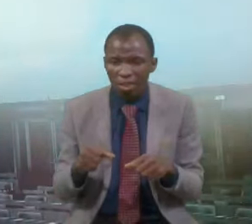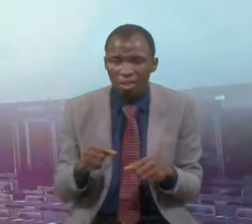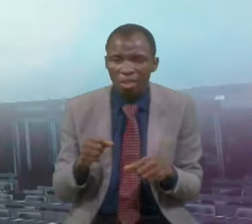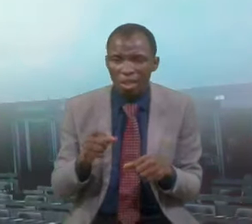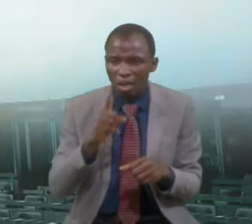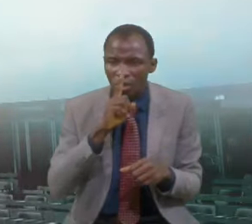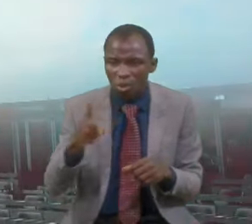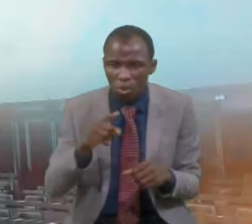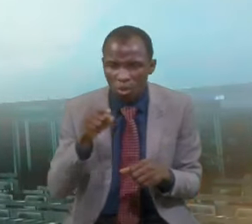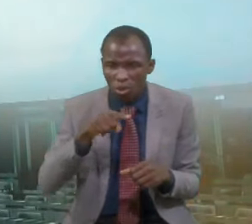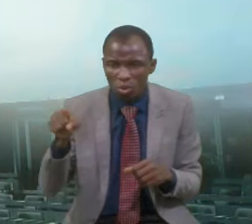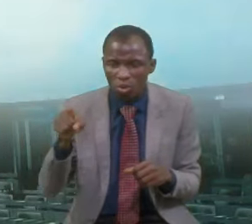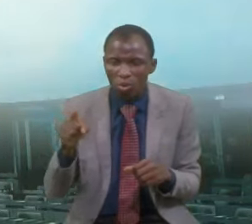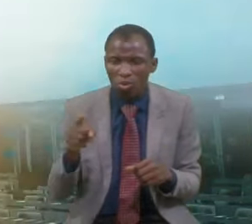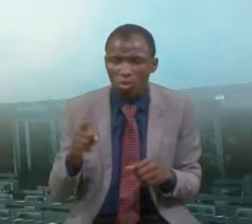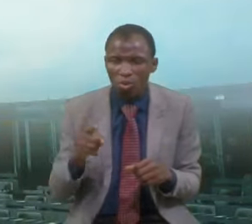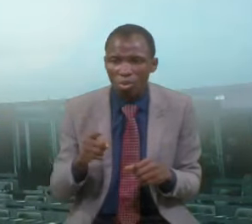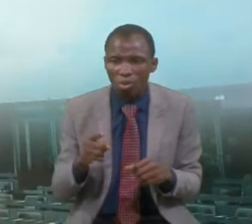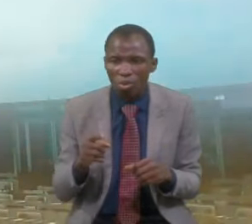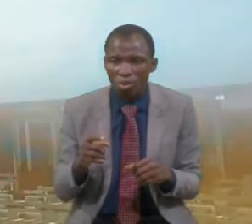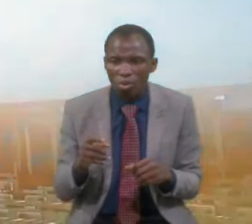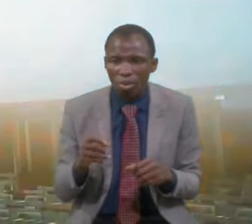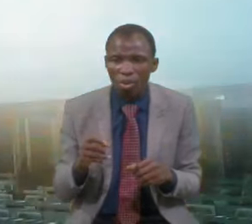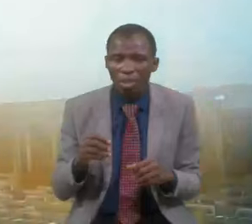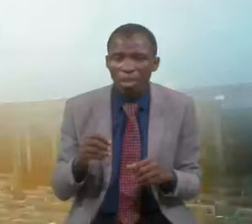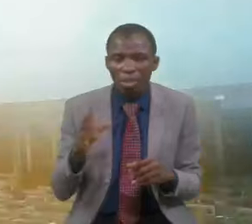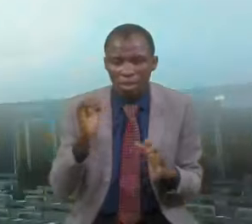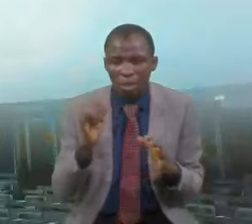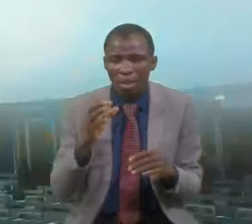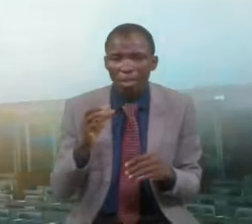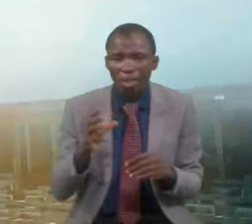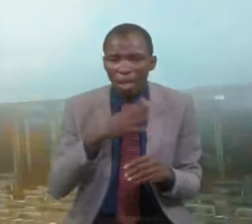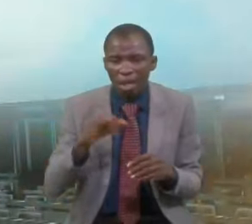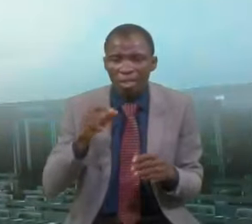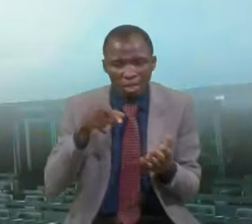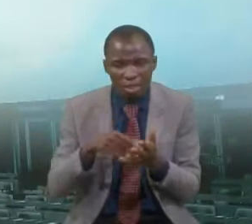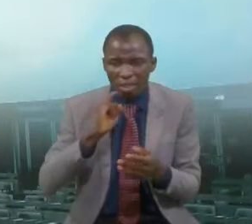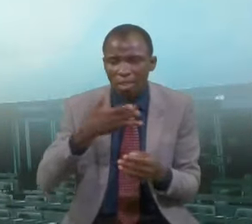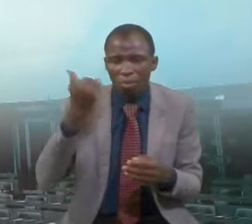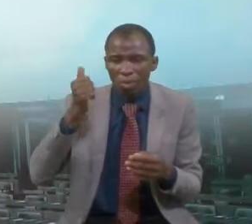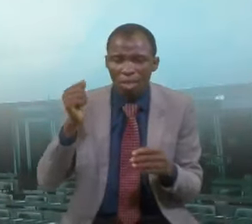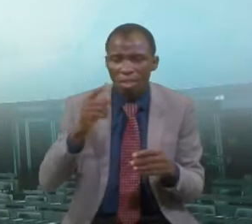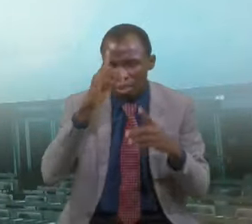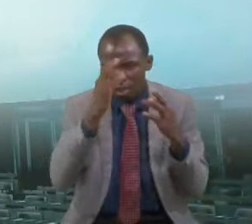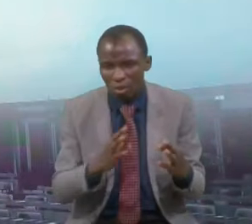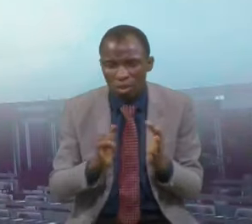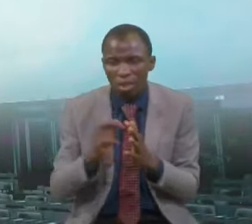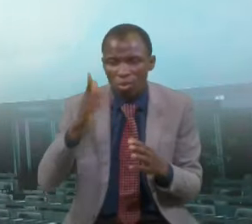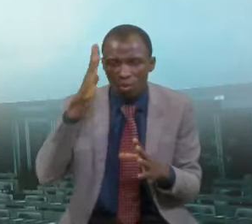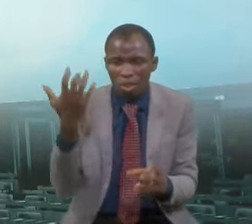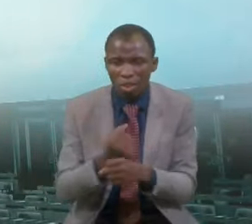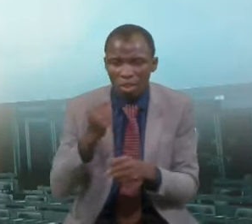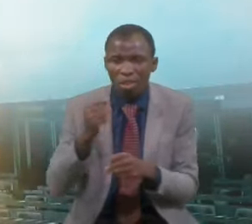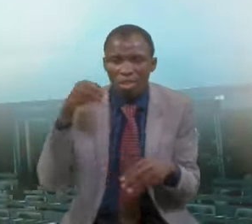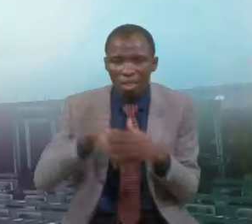decision. And I'm telling you, this is the best decision you will ever take in life. Decision to have a